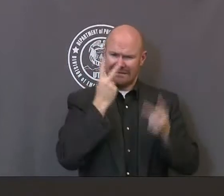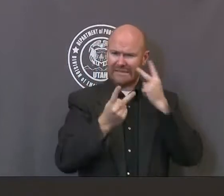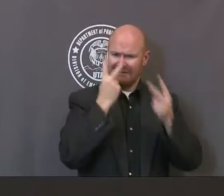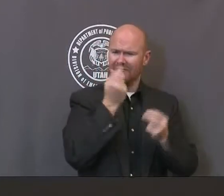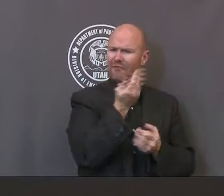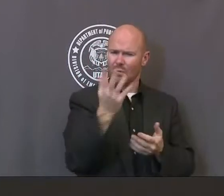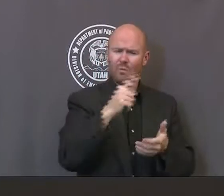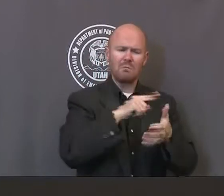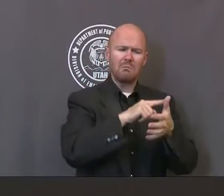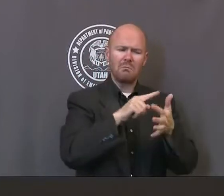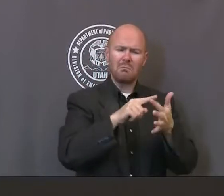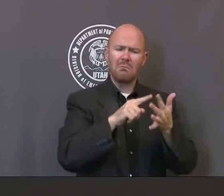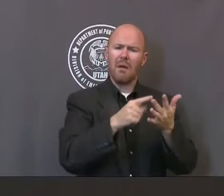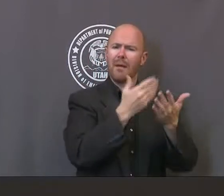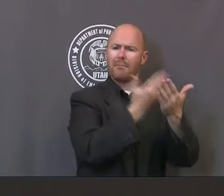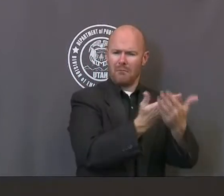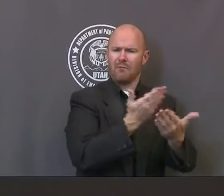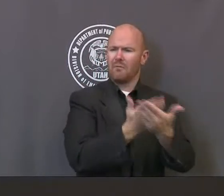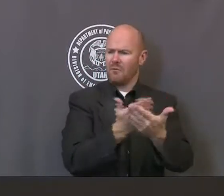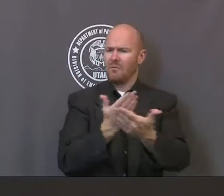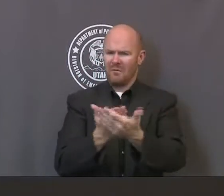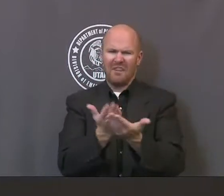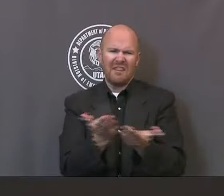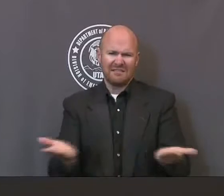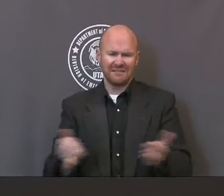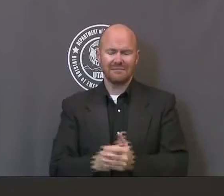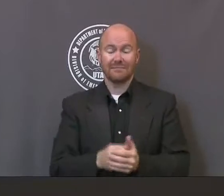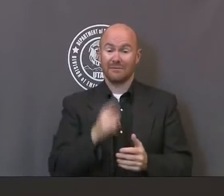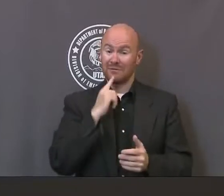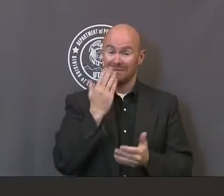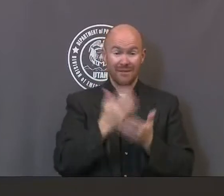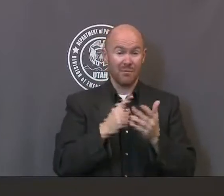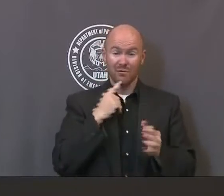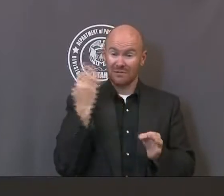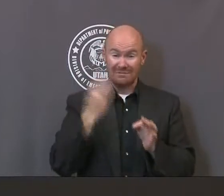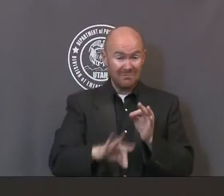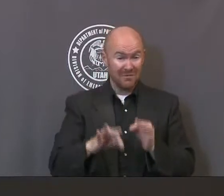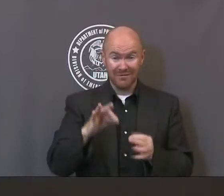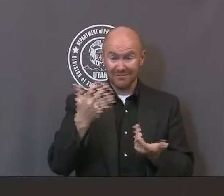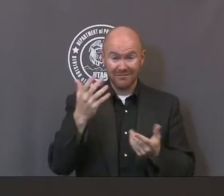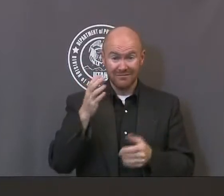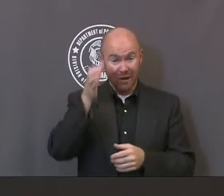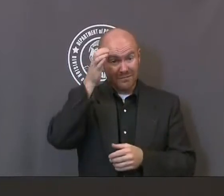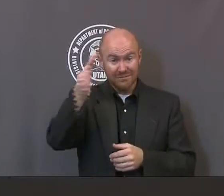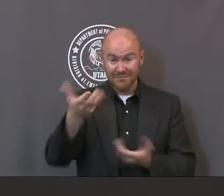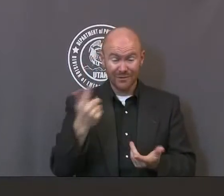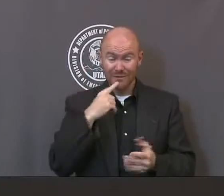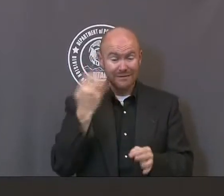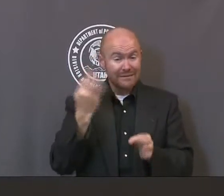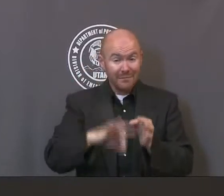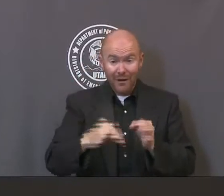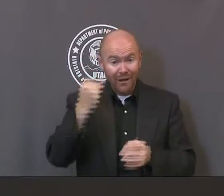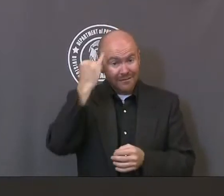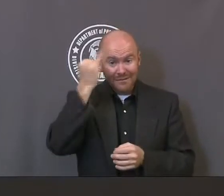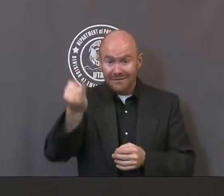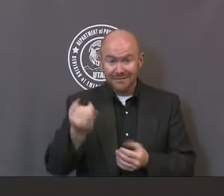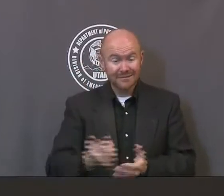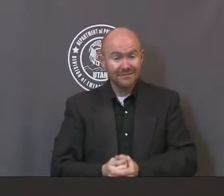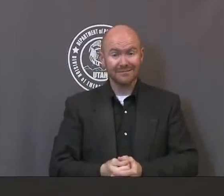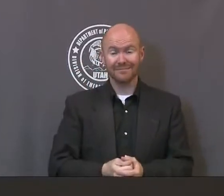have proven effective against the virus. Many of these simple and well-known concepts are central to this new